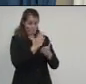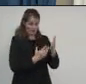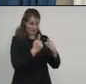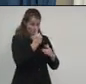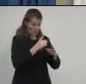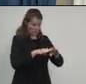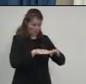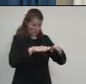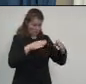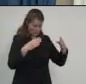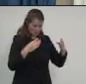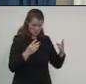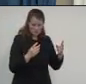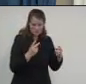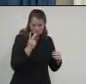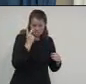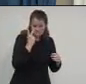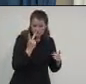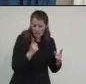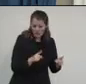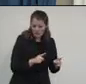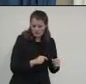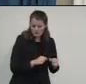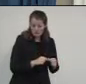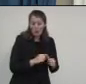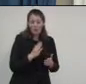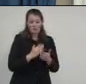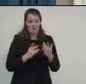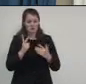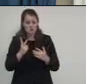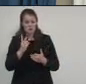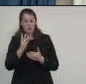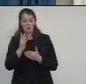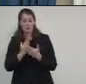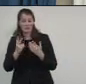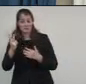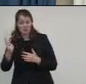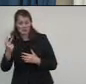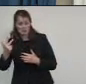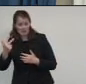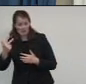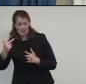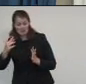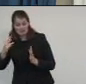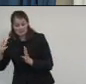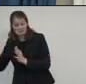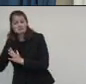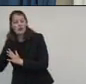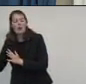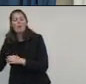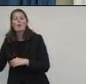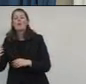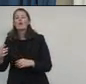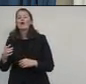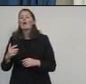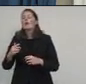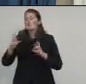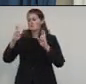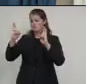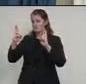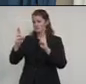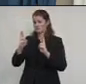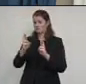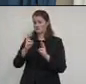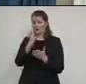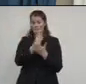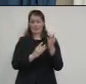bit on how this plan hopes to address residents who maybe will go travel, have a second home, or